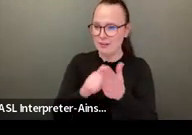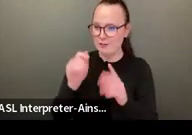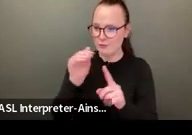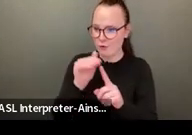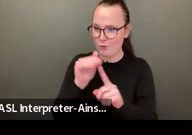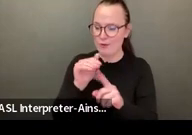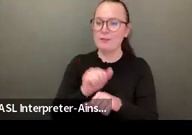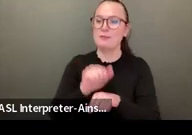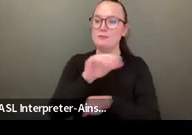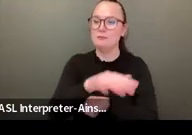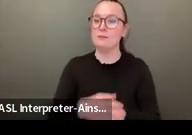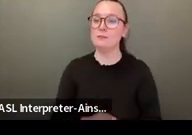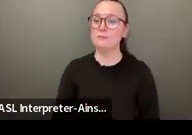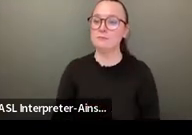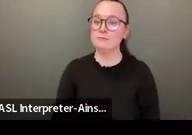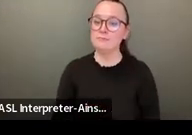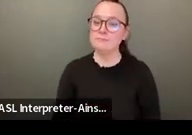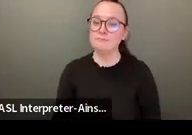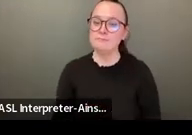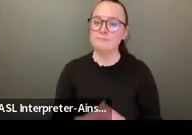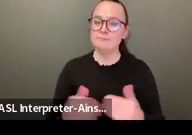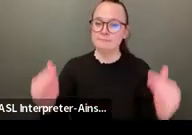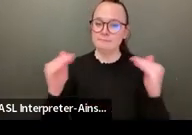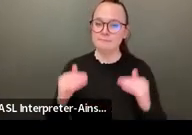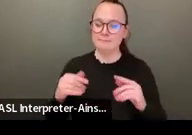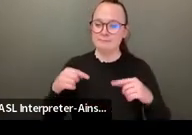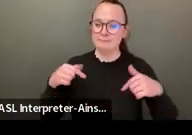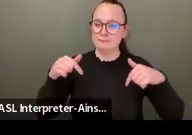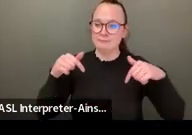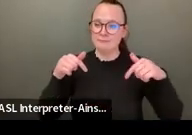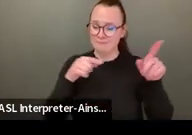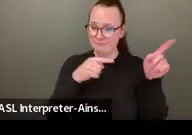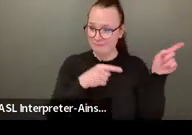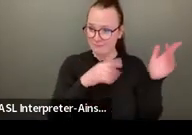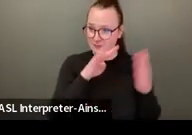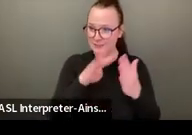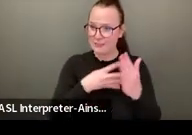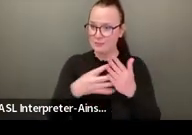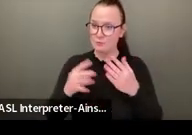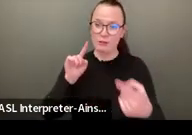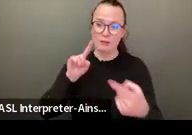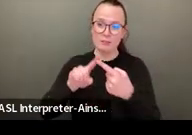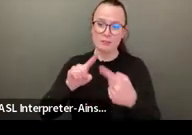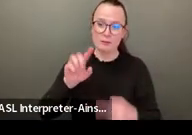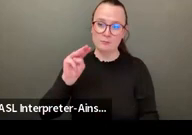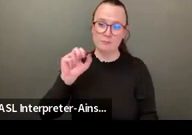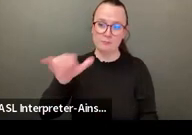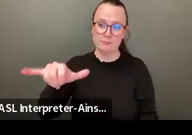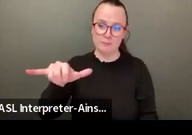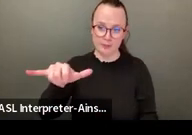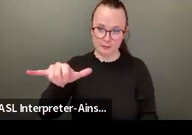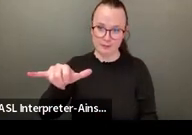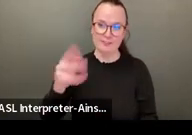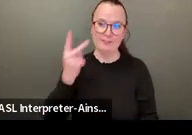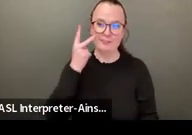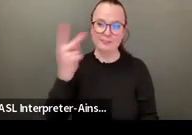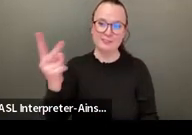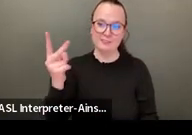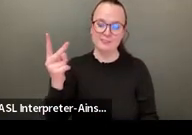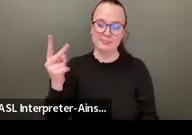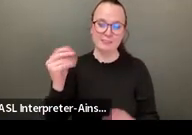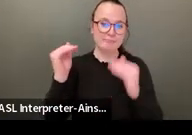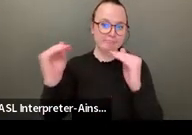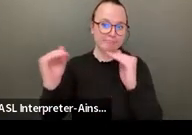And then this is the professional development schedule all the way through May. So you can see there are more topics to